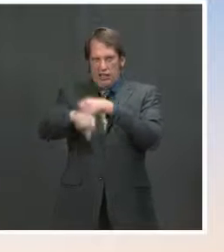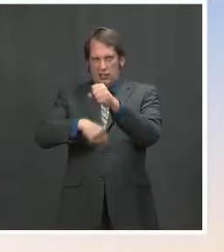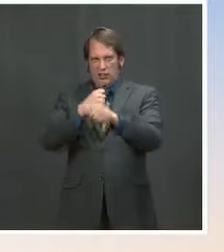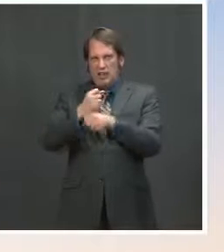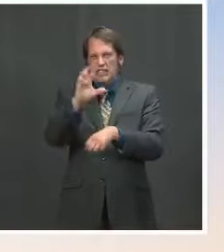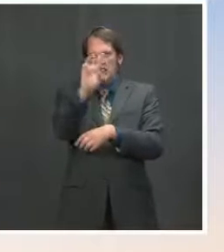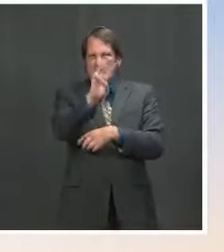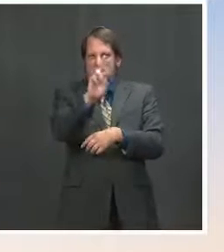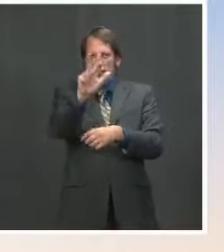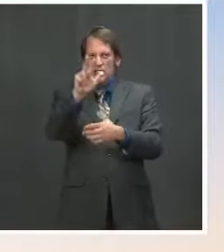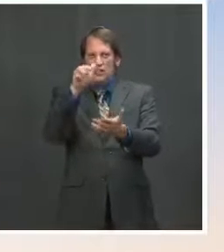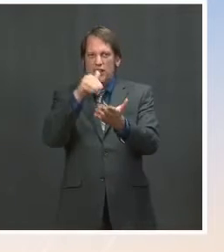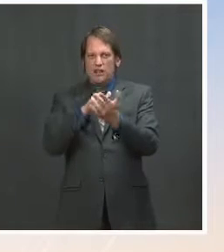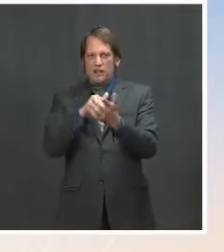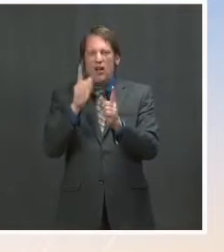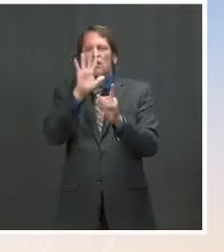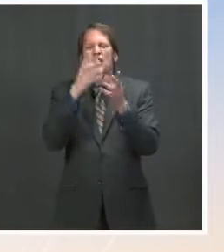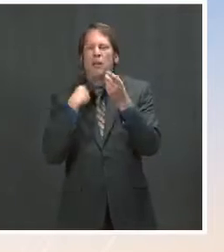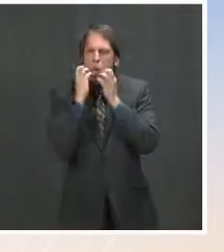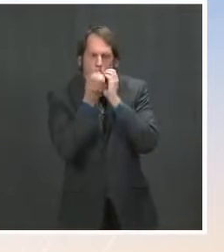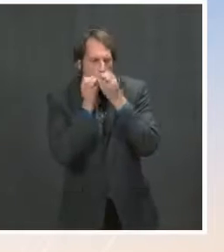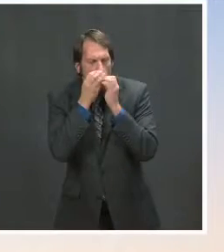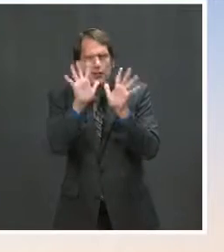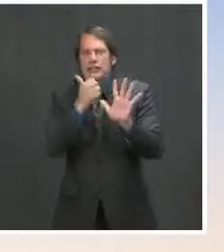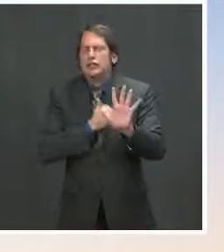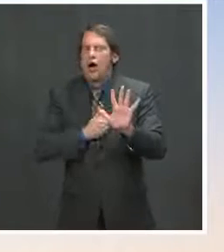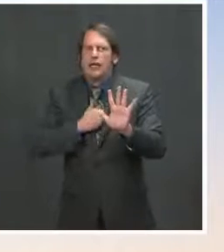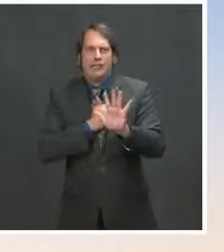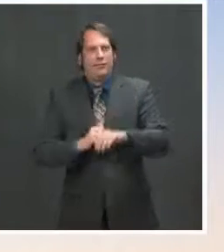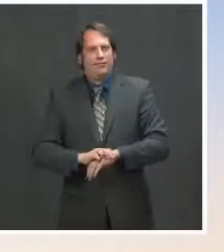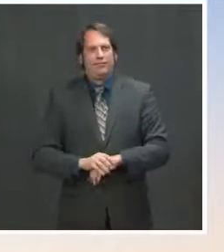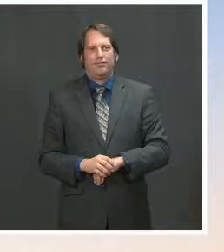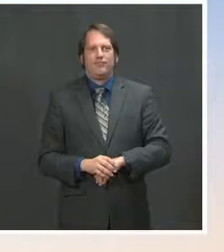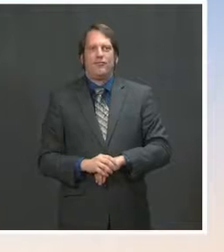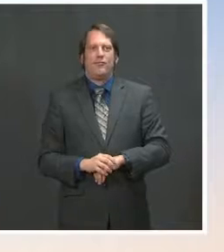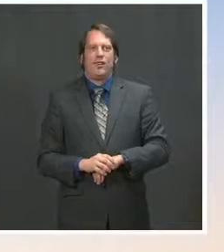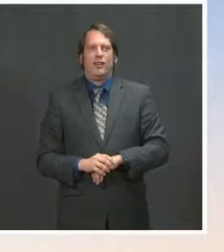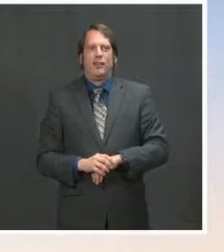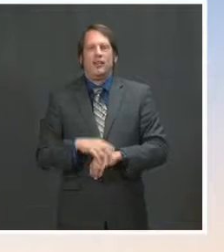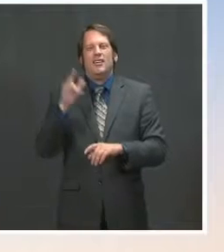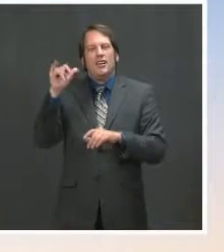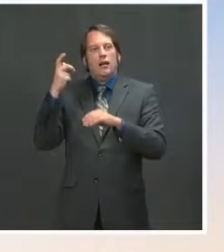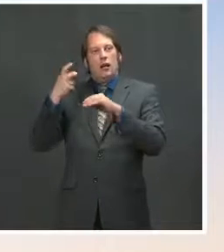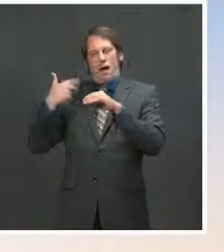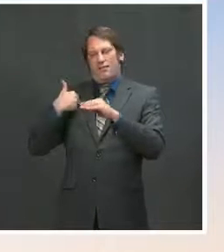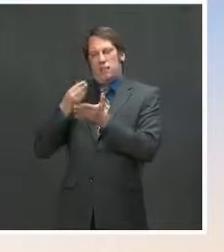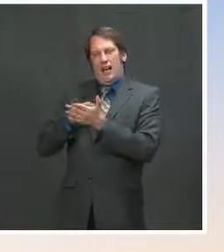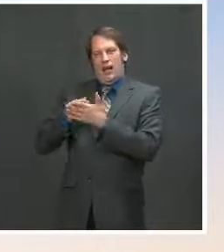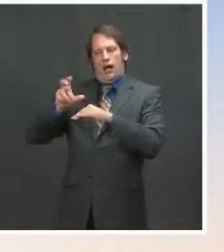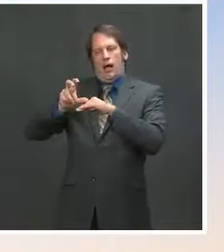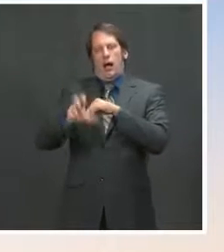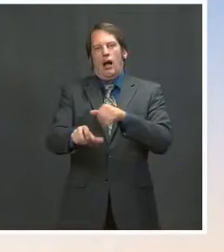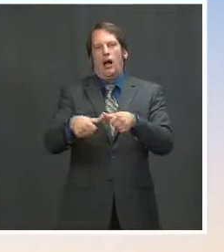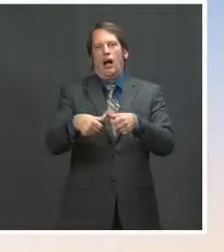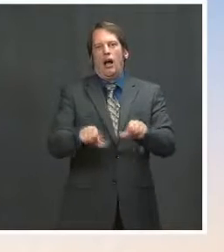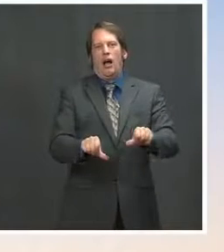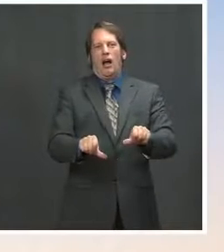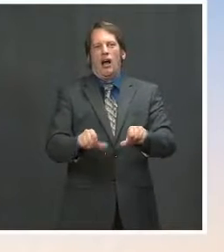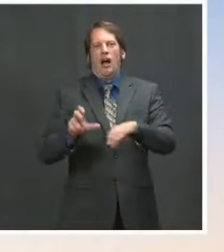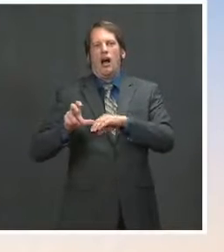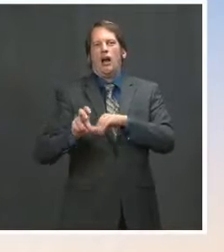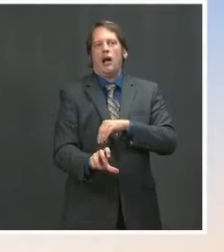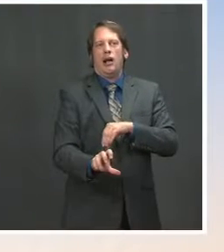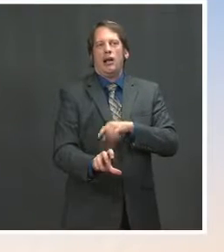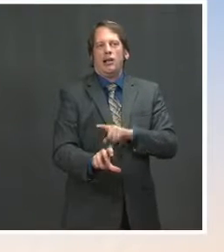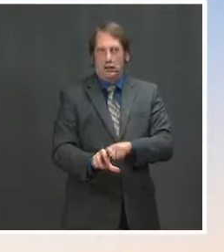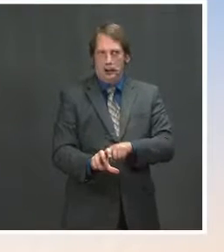twister, is meant to be a down payment on that. And he will absolutely be putting out a cap, an increased cap,